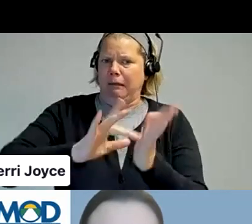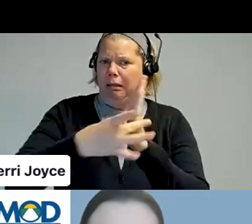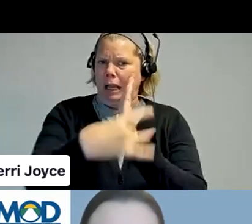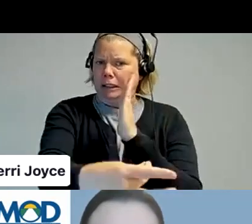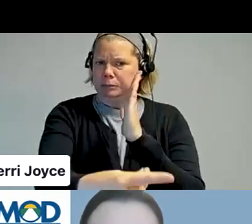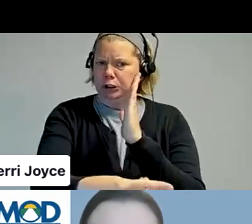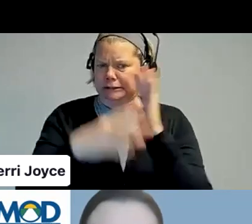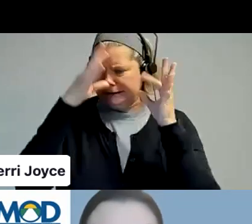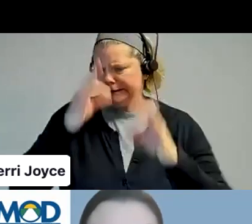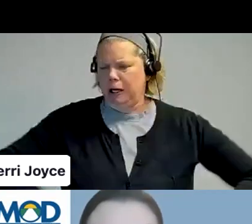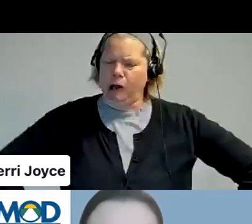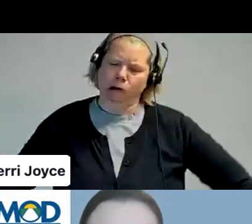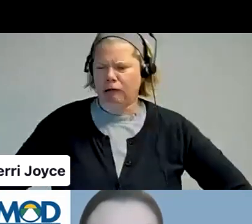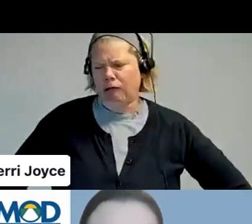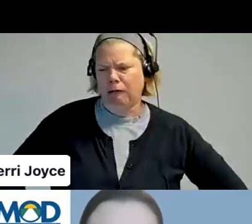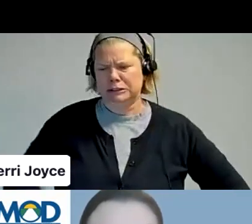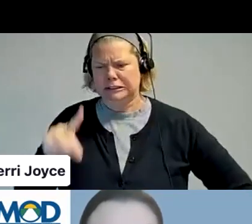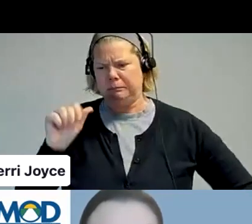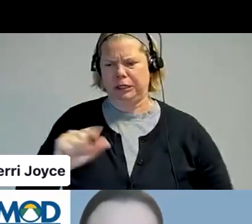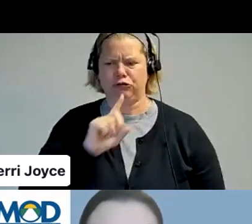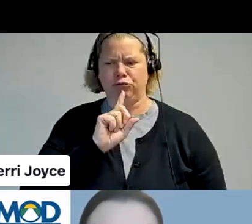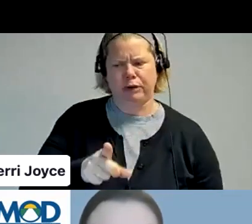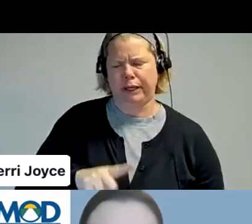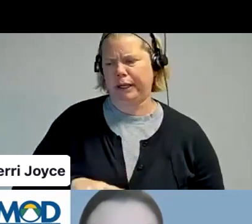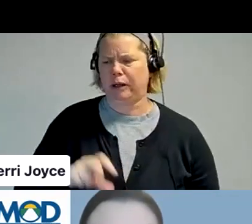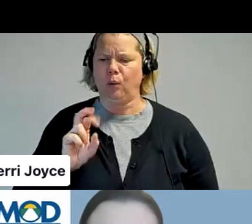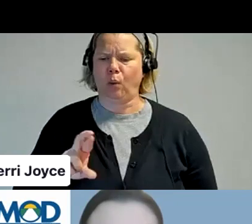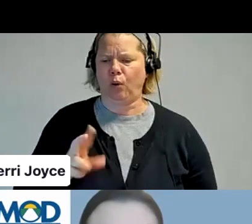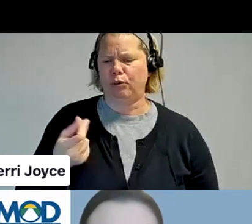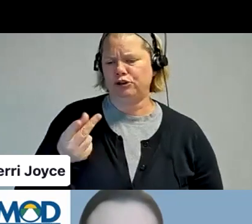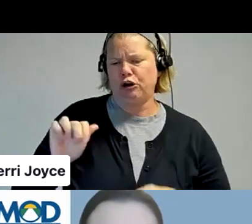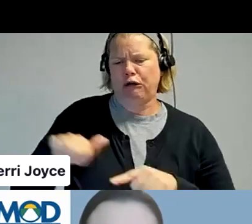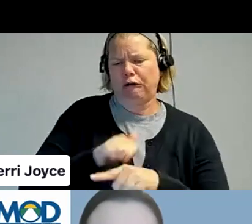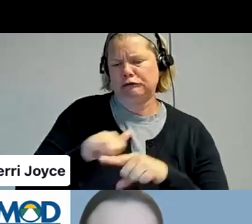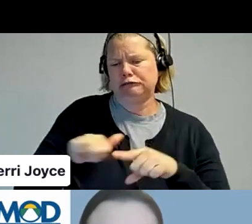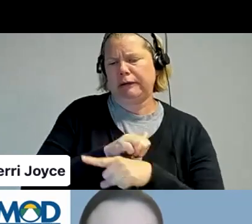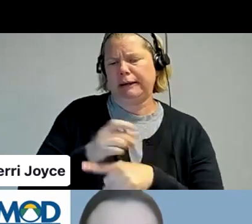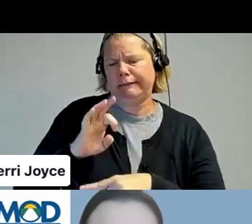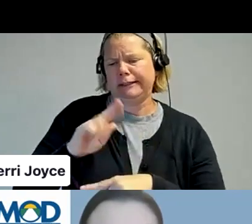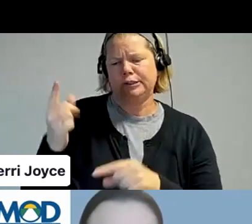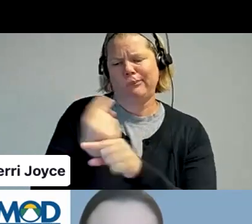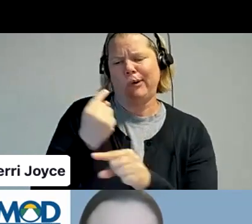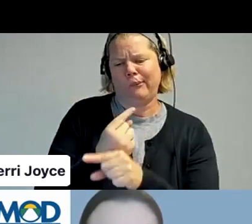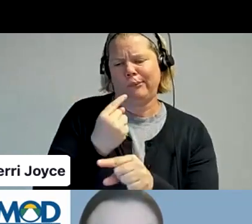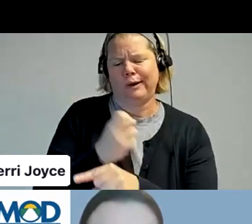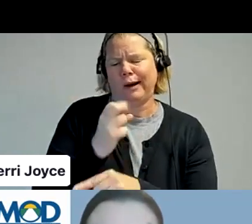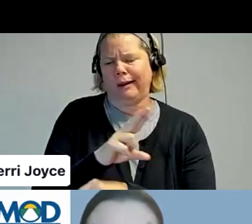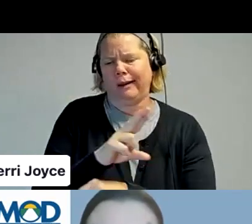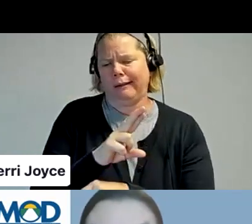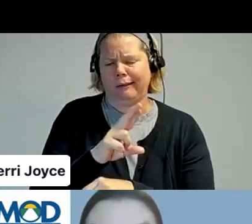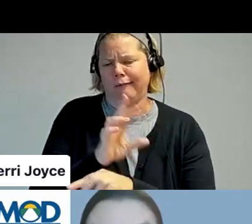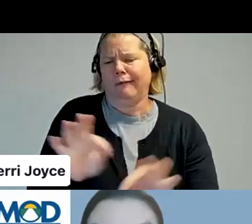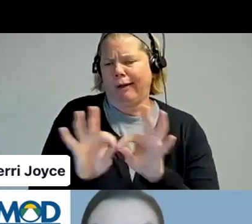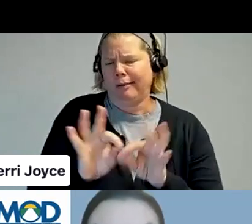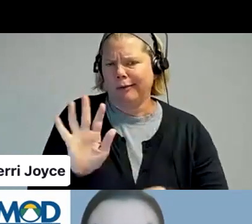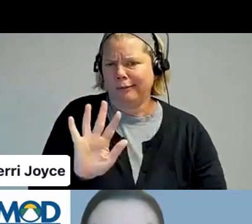their disability is real or whether the tasks that they've trained their dog to do are appropriate and valuable.